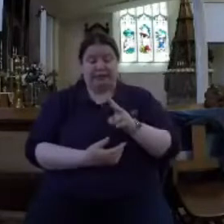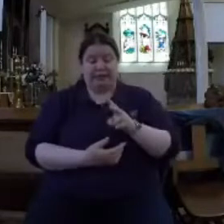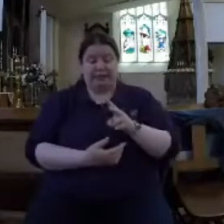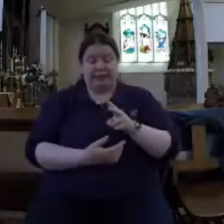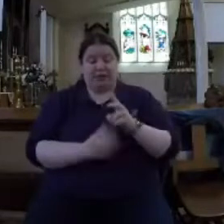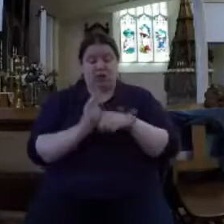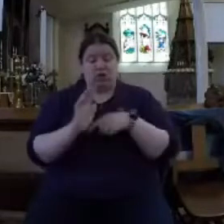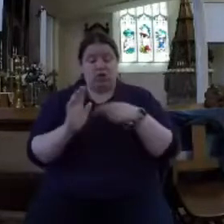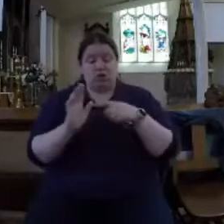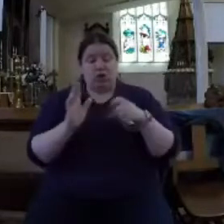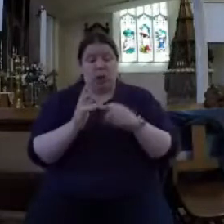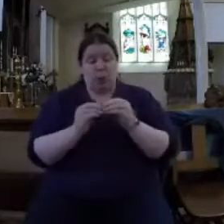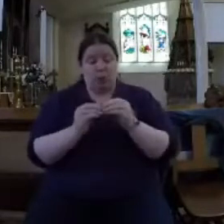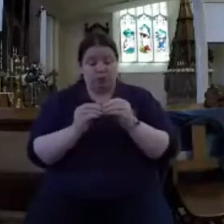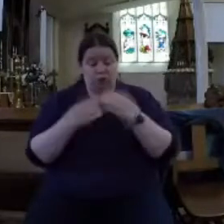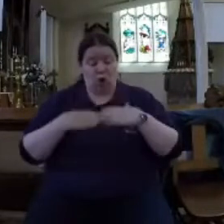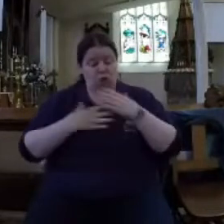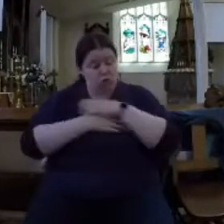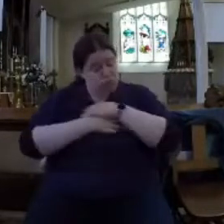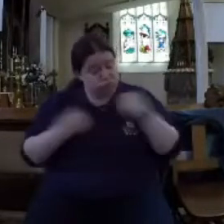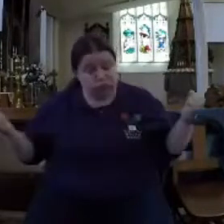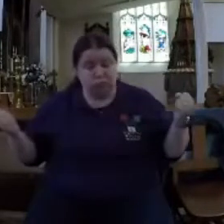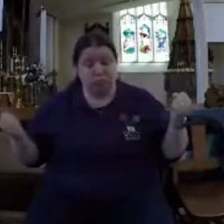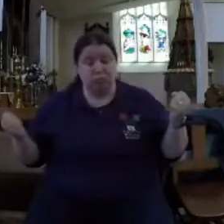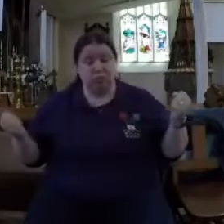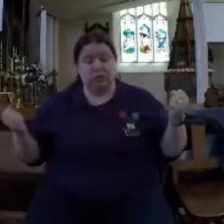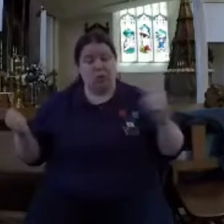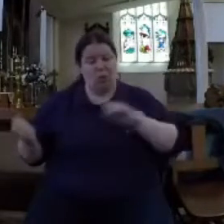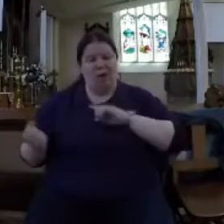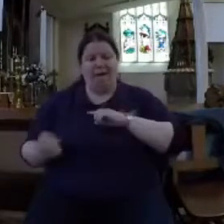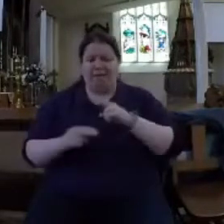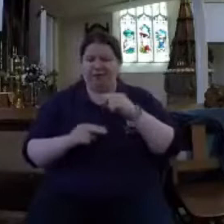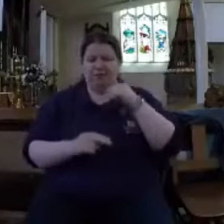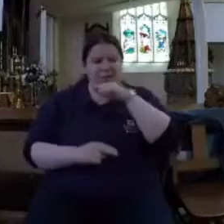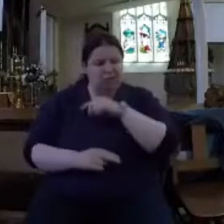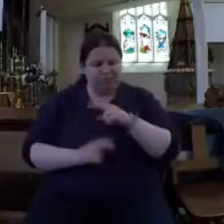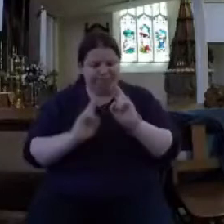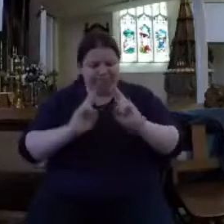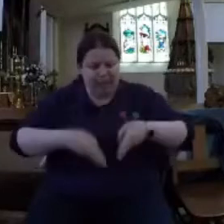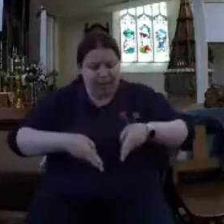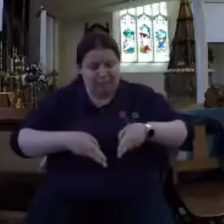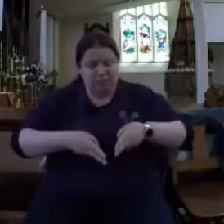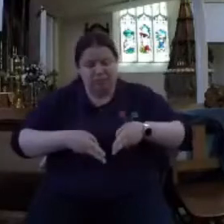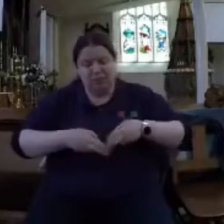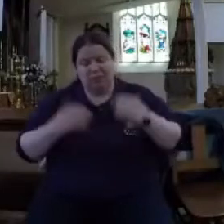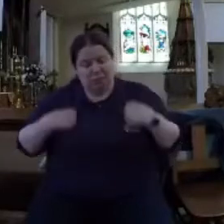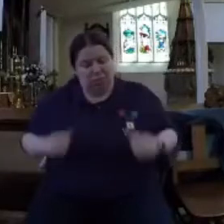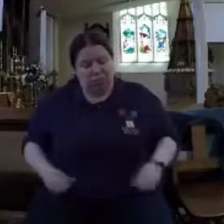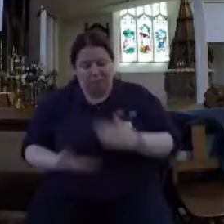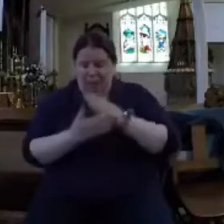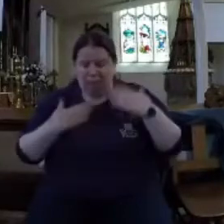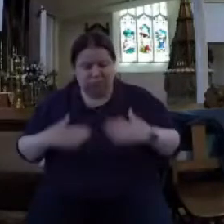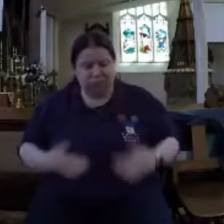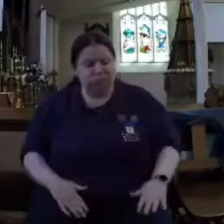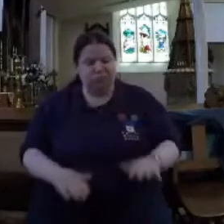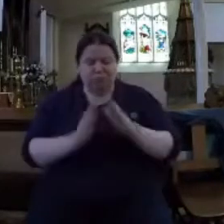after hearing about his son's death, put on sackcloth and mourned for his son for many days. All his sons and daughters came to